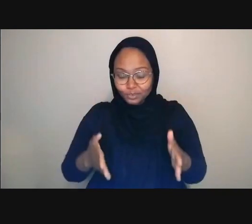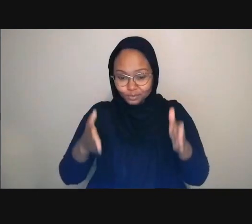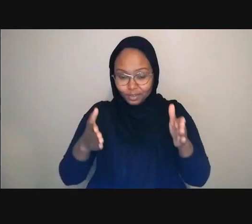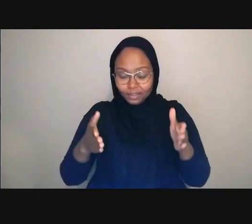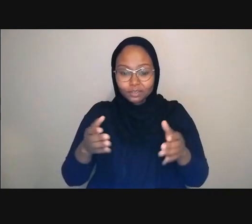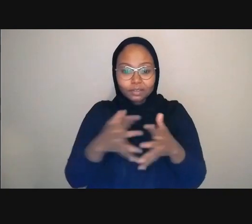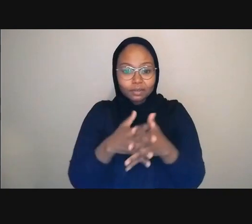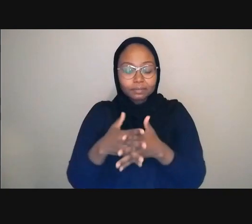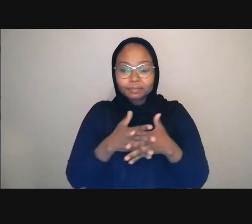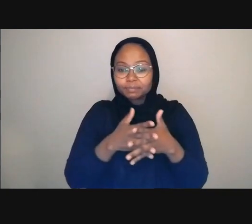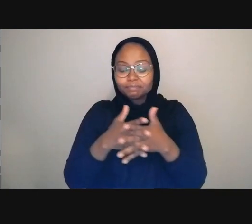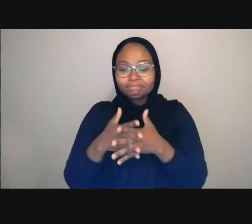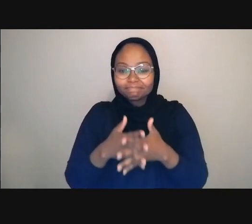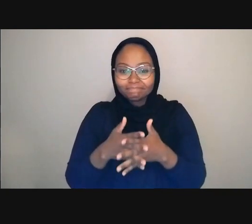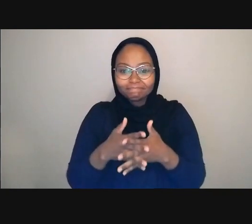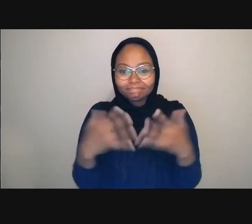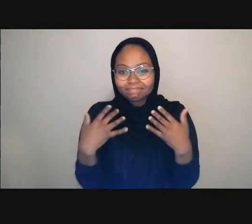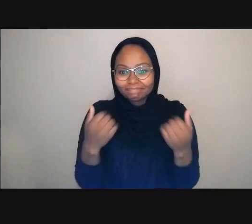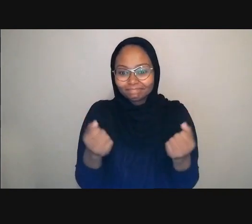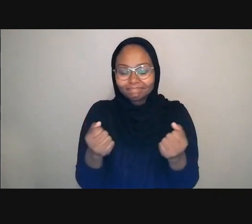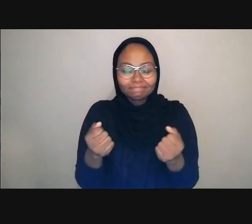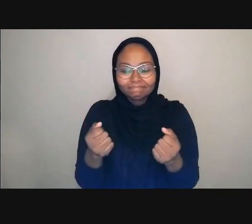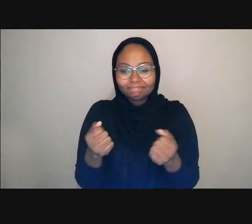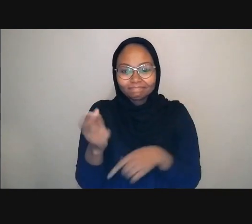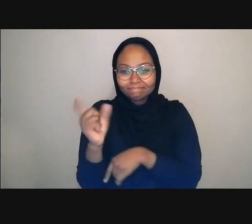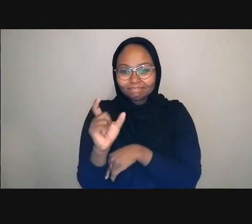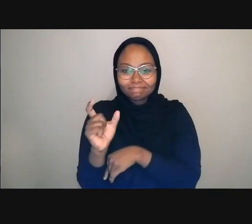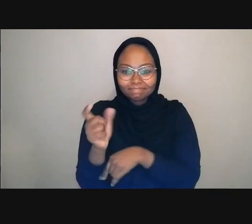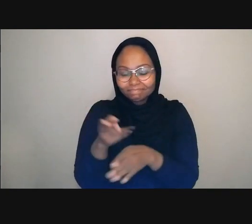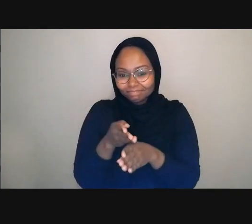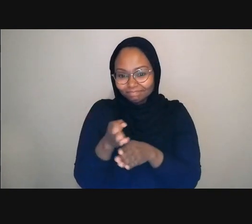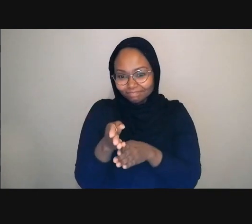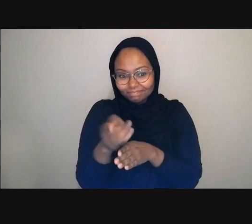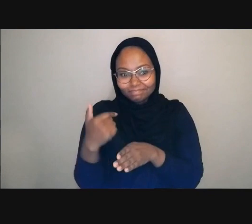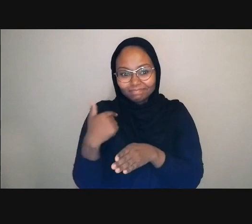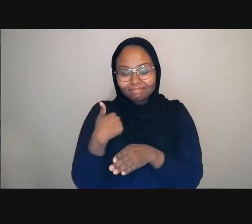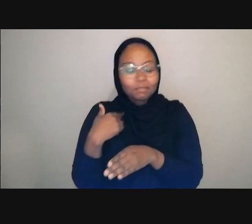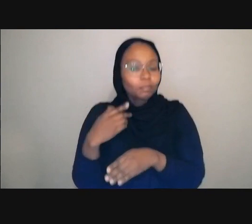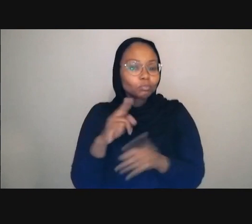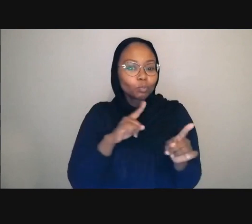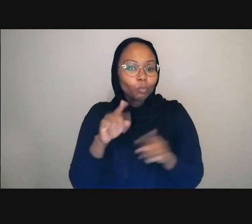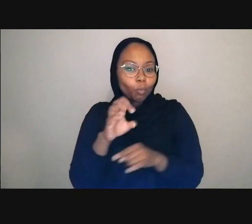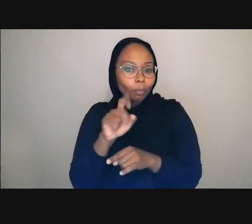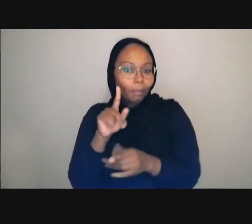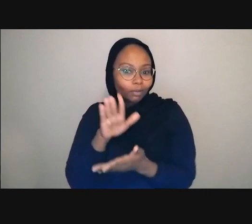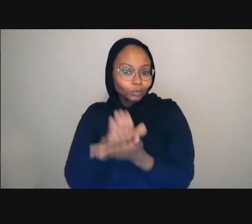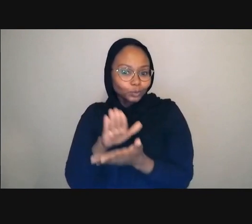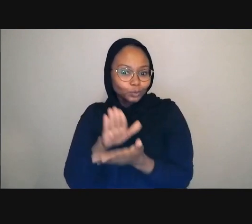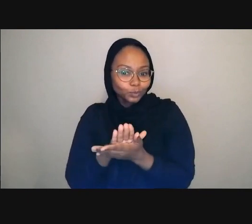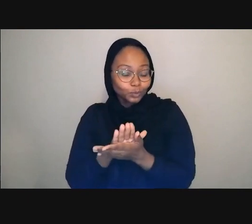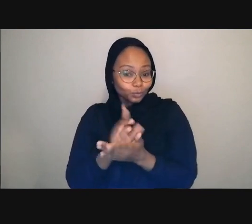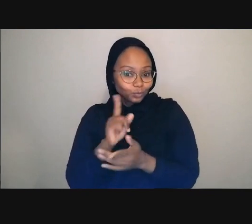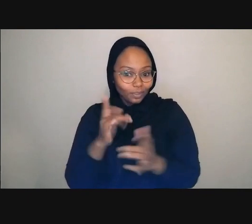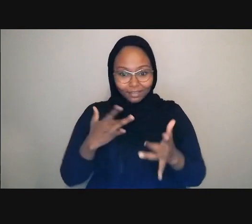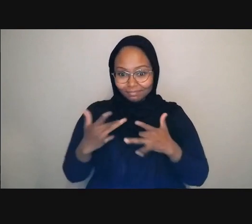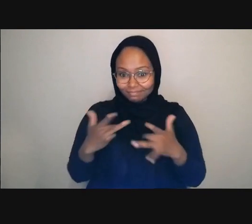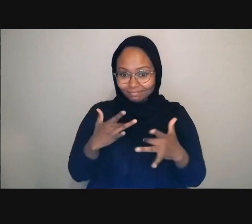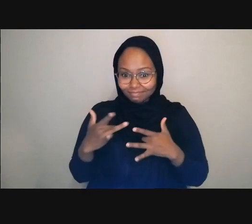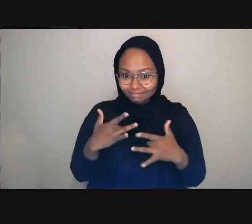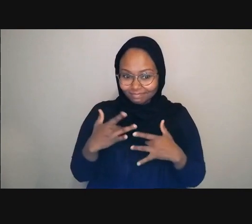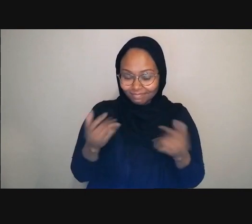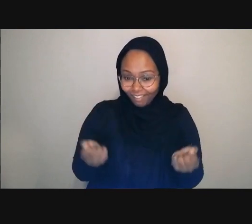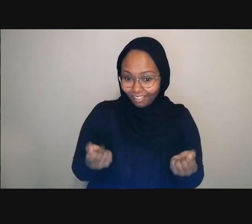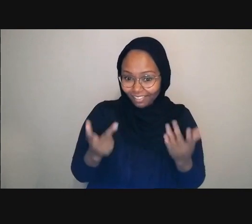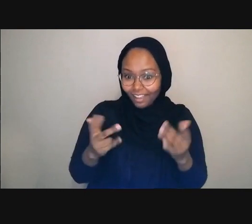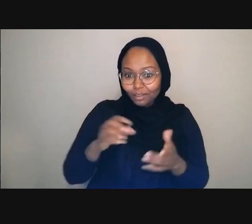highly anticipated time met with much excitement, especially now with most students going back to attending school in